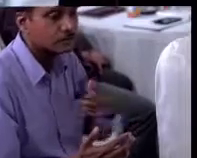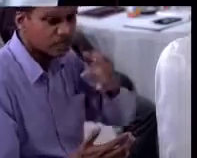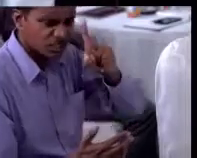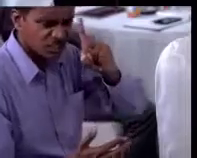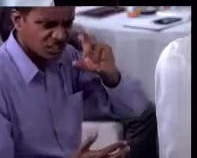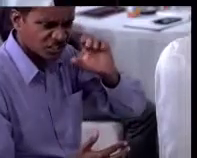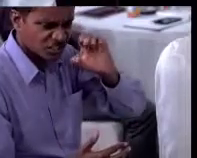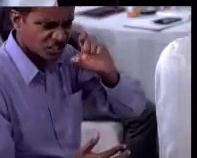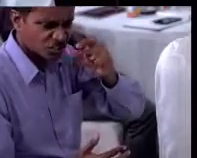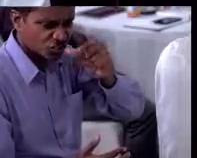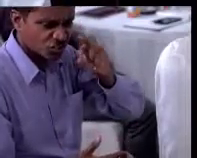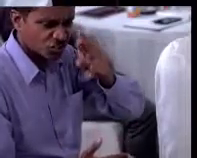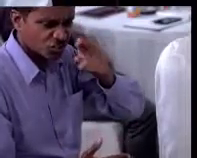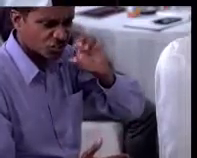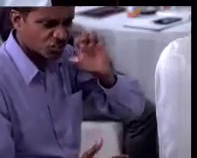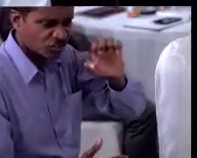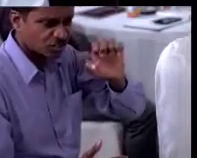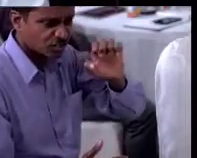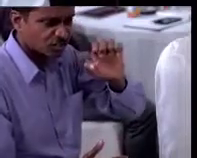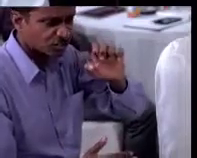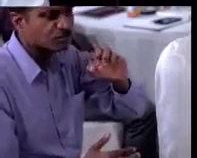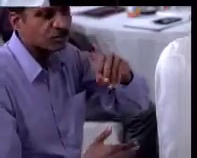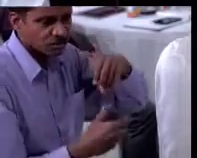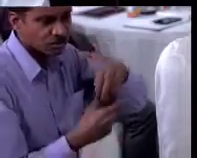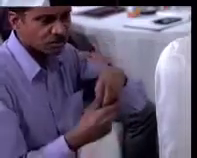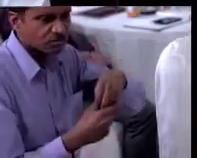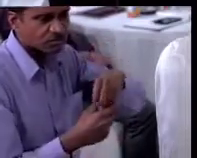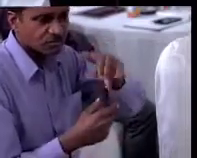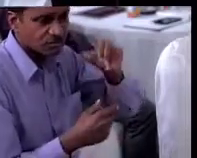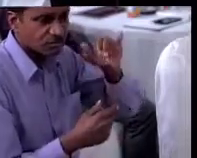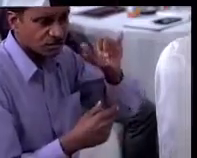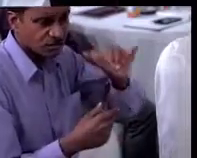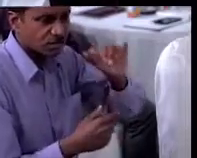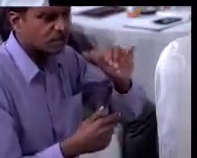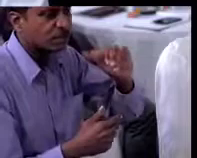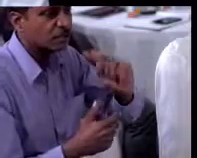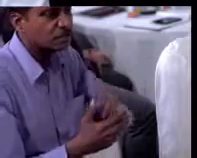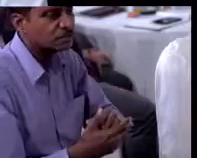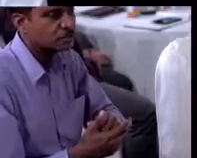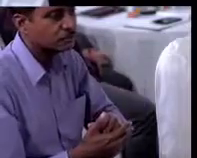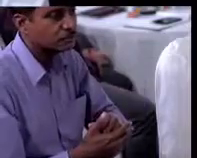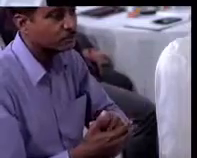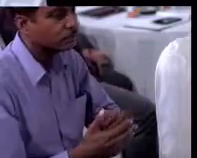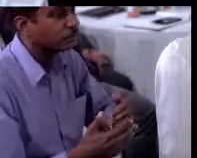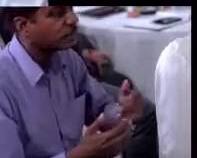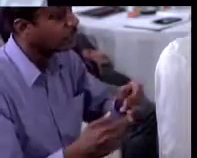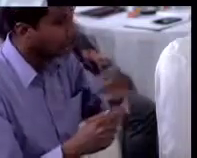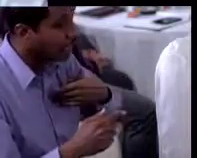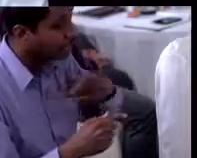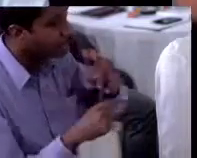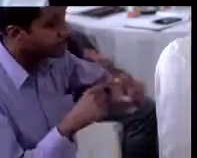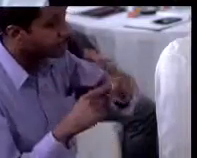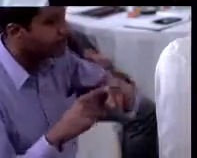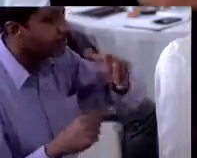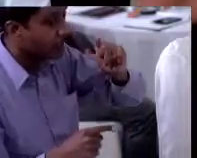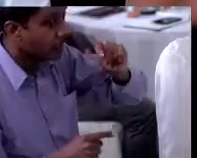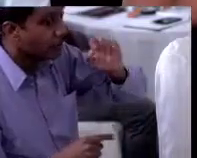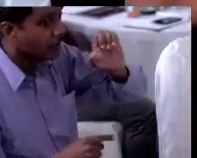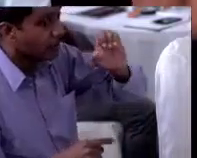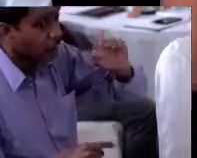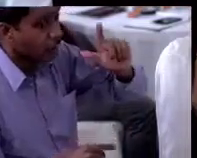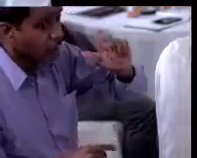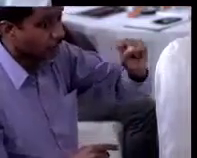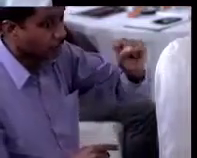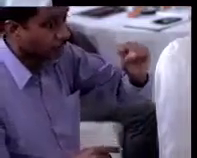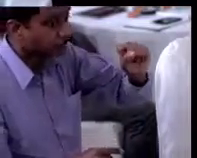I have a degree in luxury brand management, is tools and techniques that I could take from that